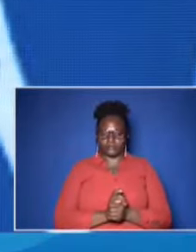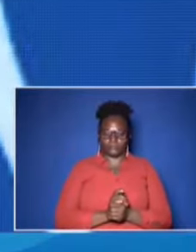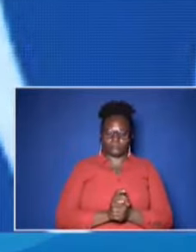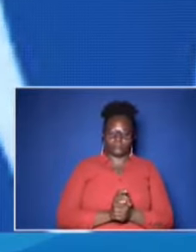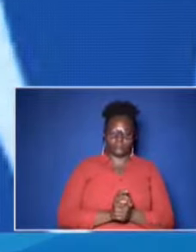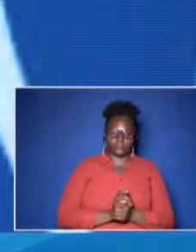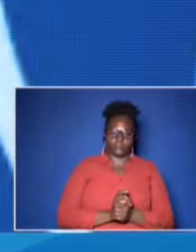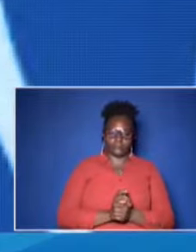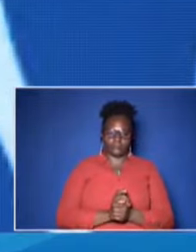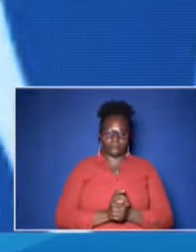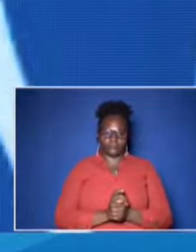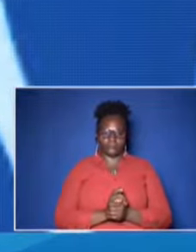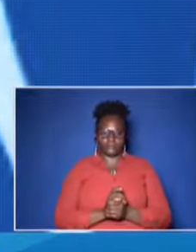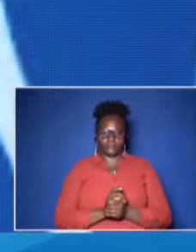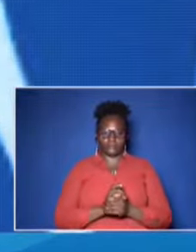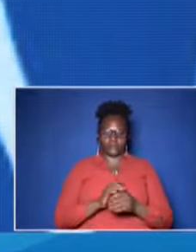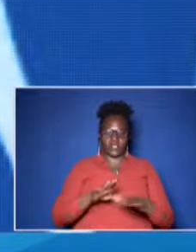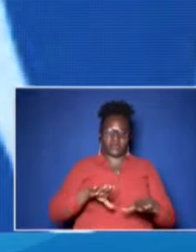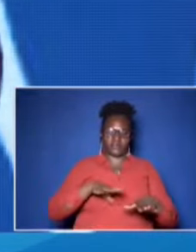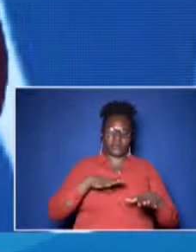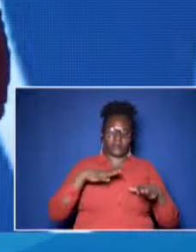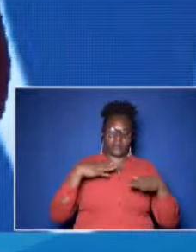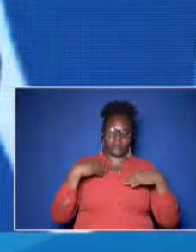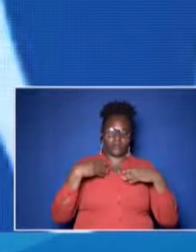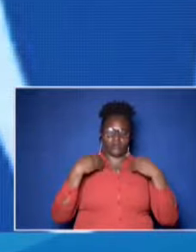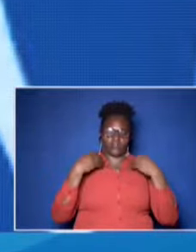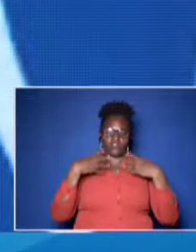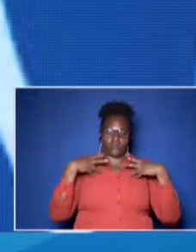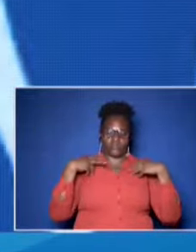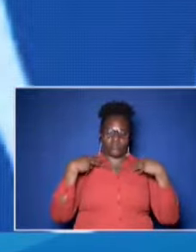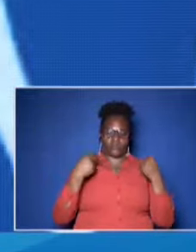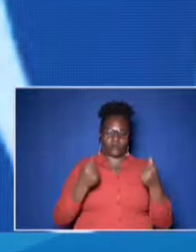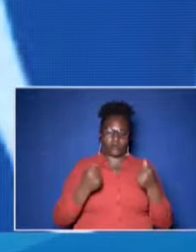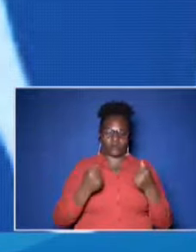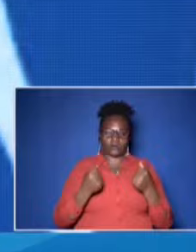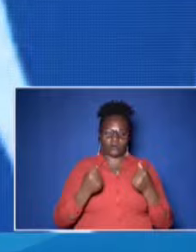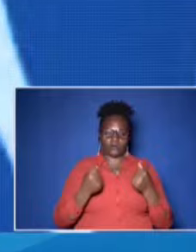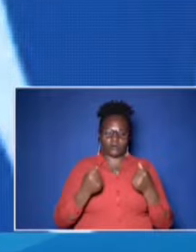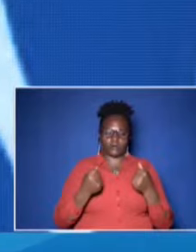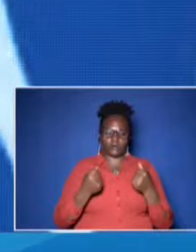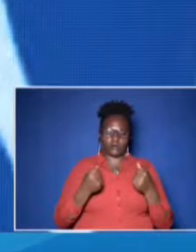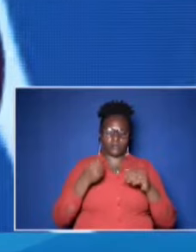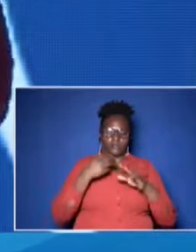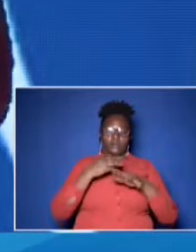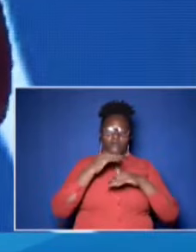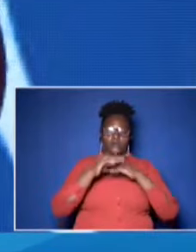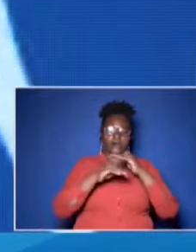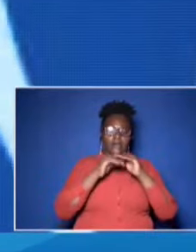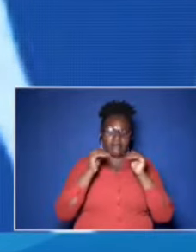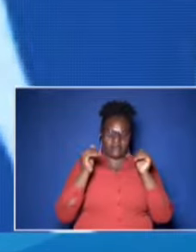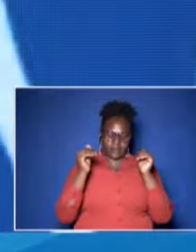God fall fresh Lift Your Hands to